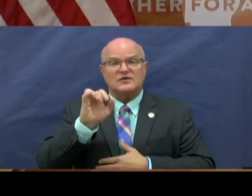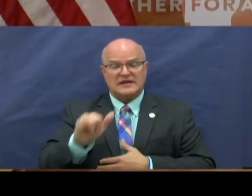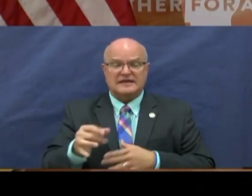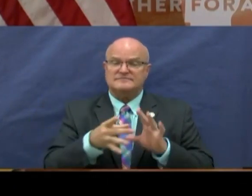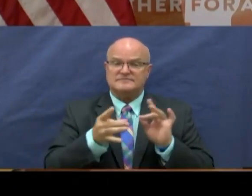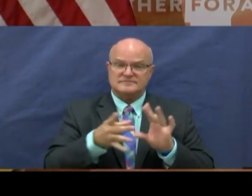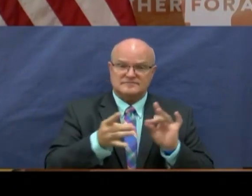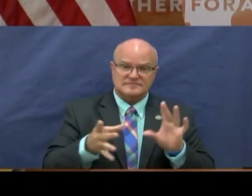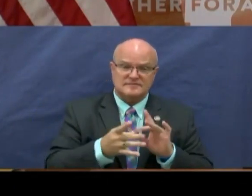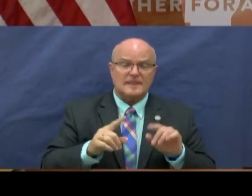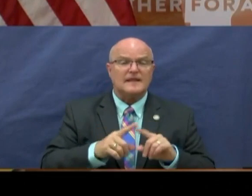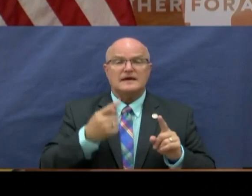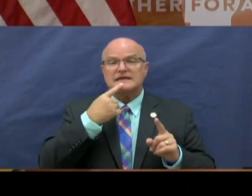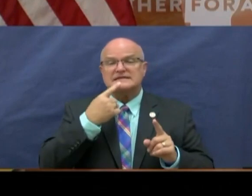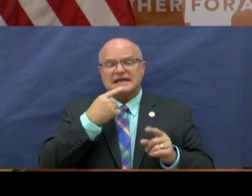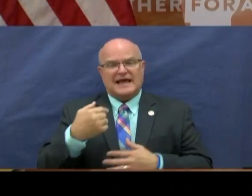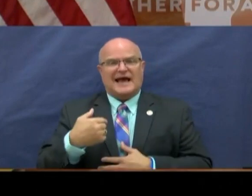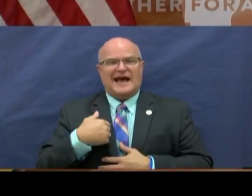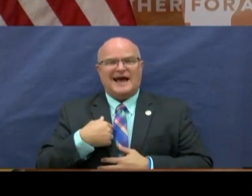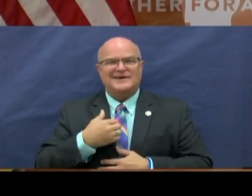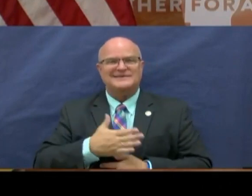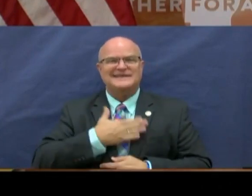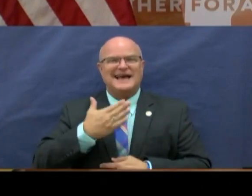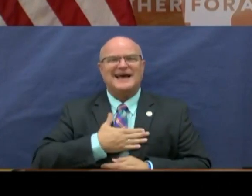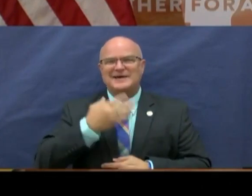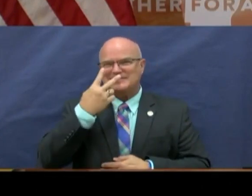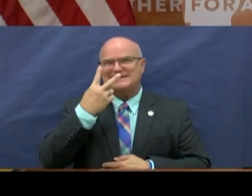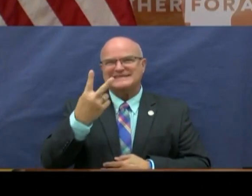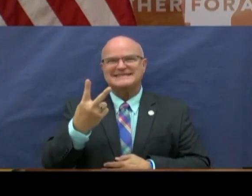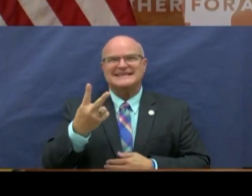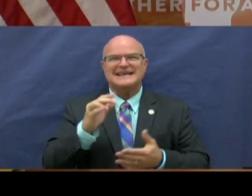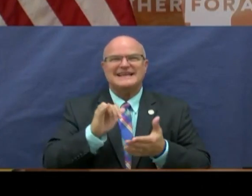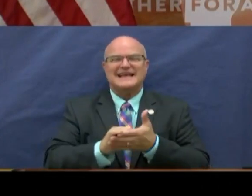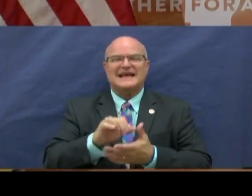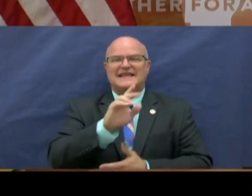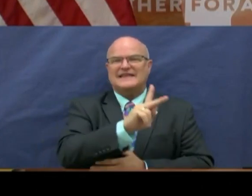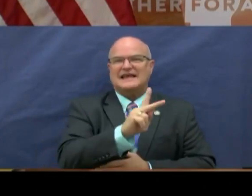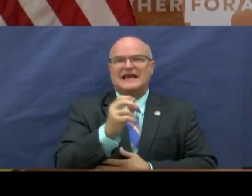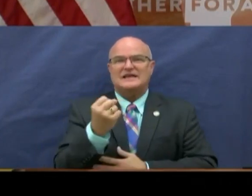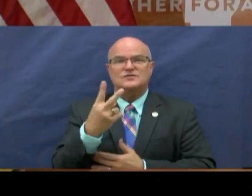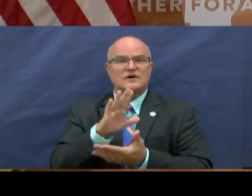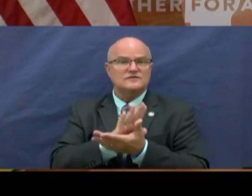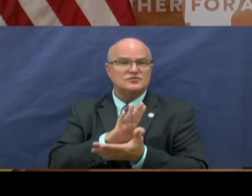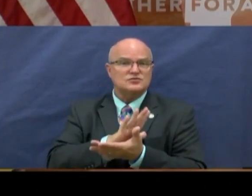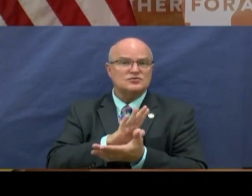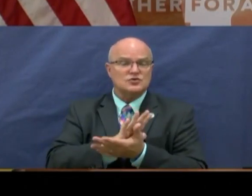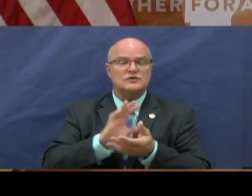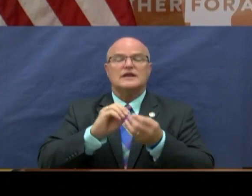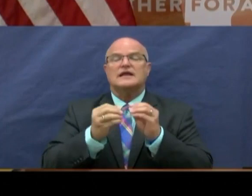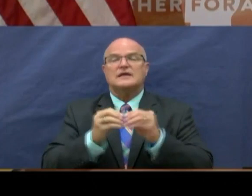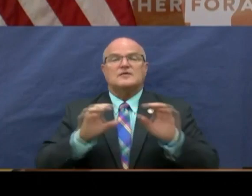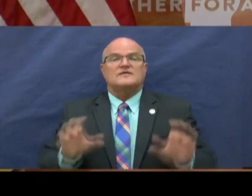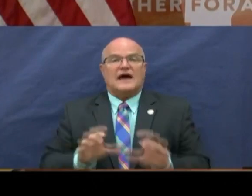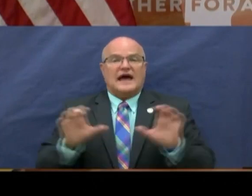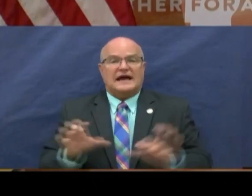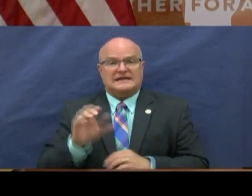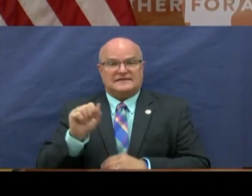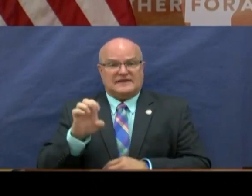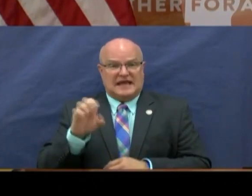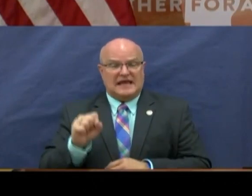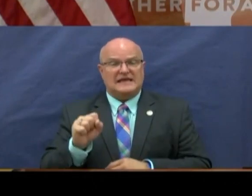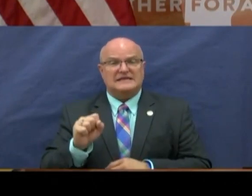first, I want to say I was pleased to see that in our K through 12 schools, the number of active